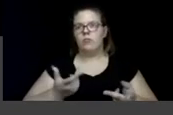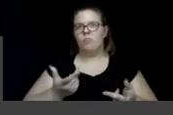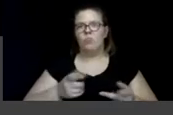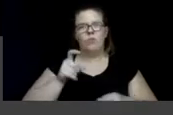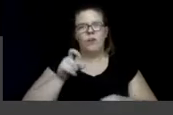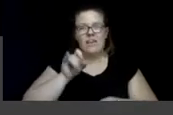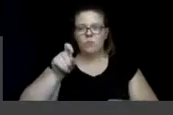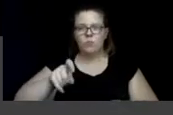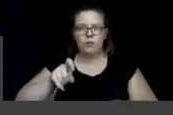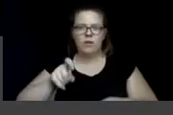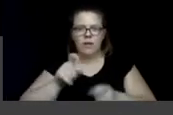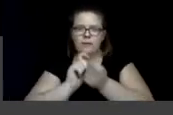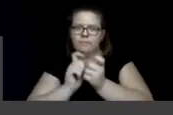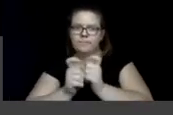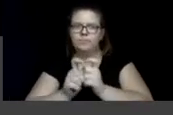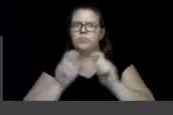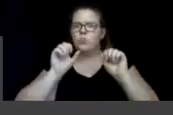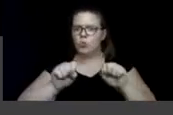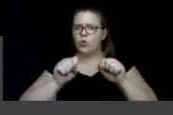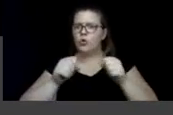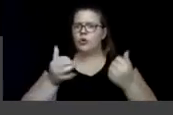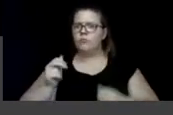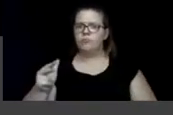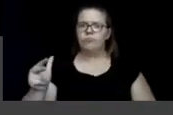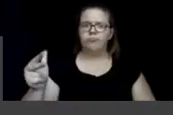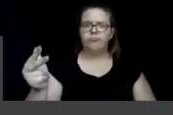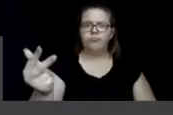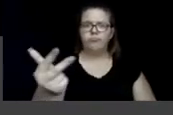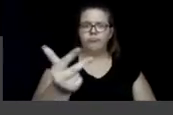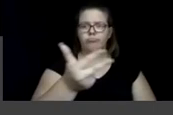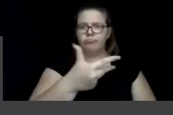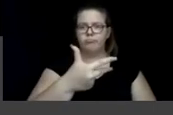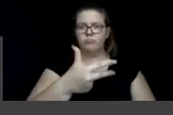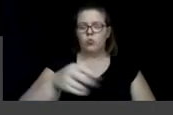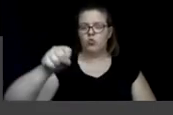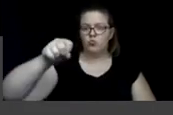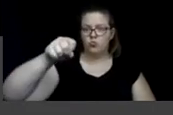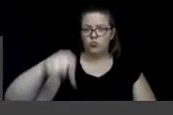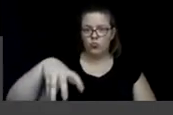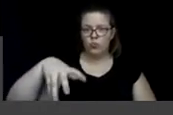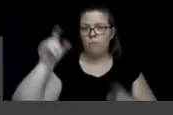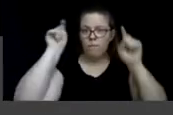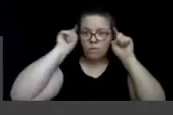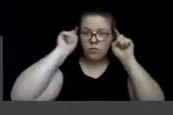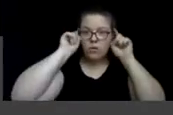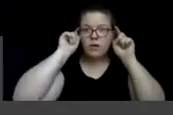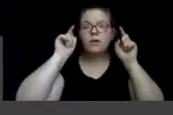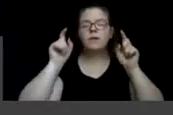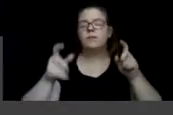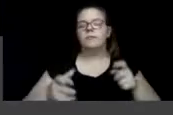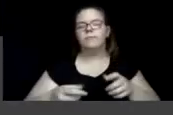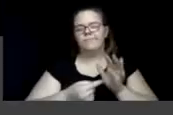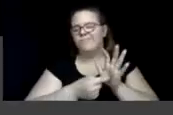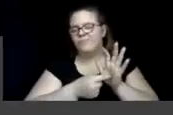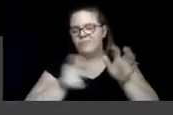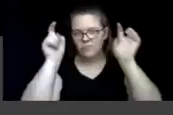supposed to. So you could drive up, drop off your hearing aids, for example.